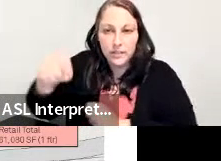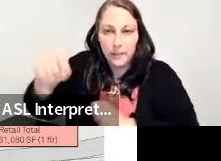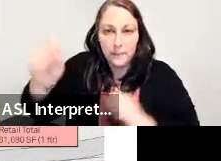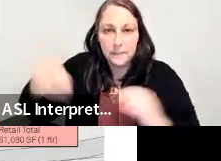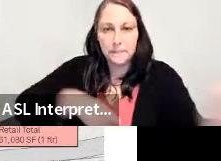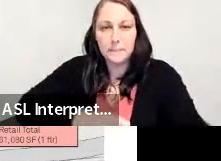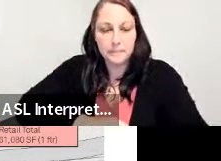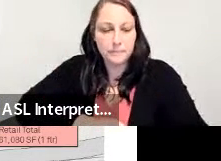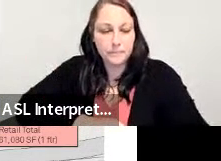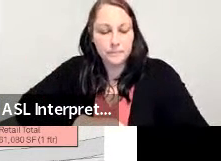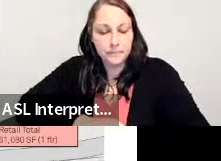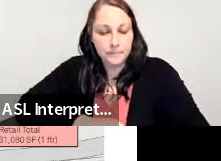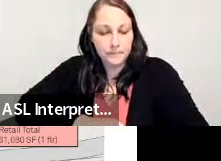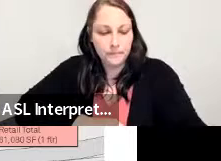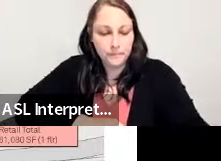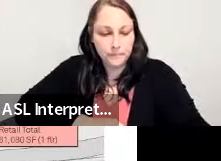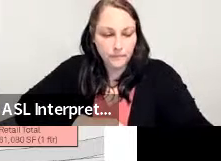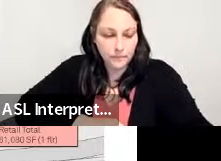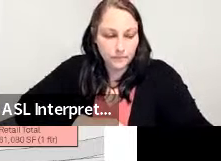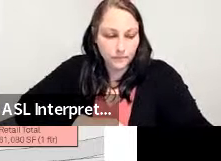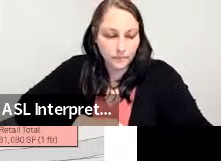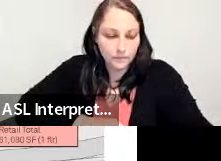All right, Nick, take it away.